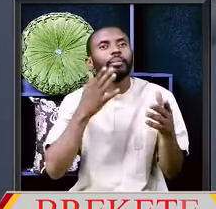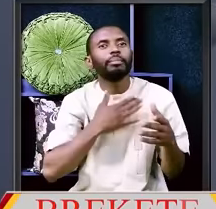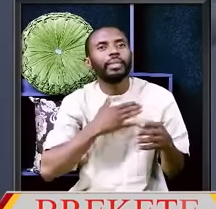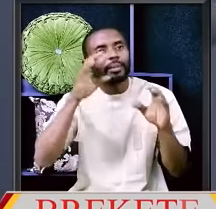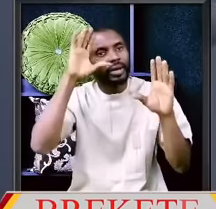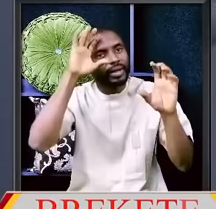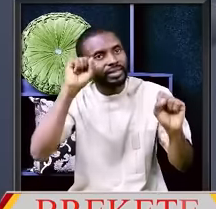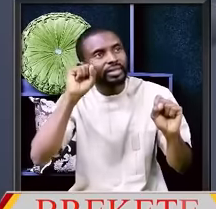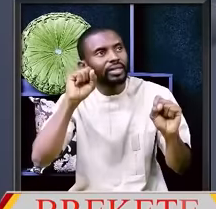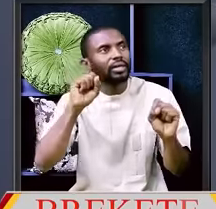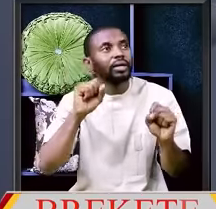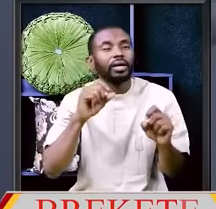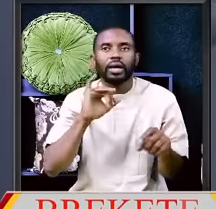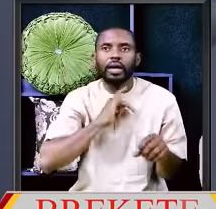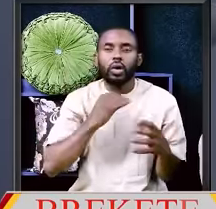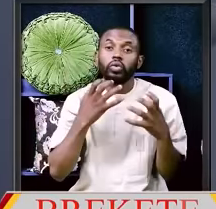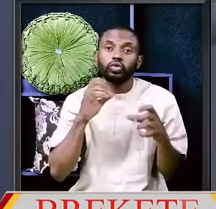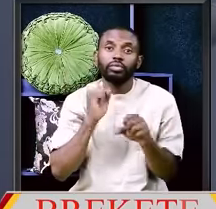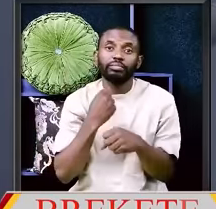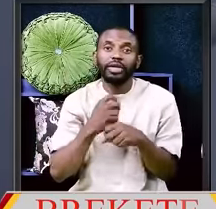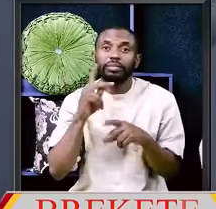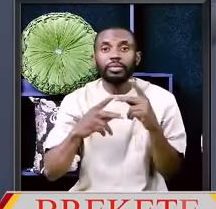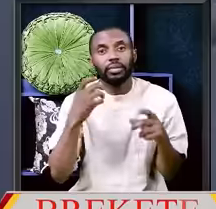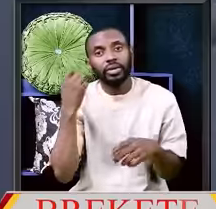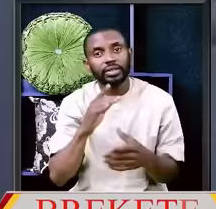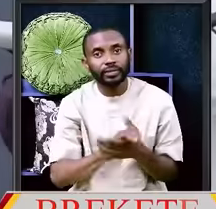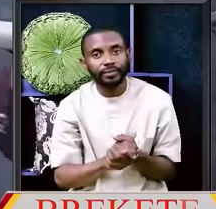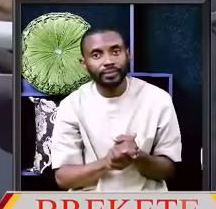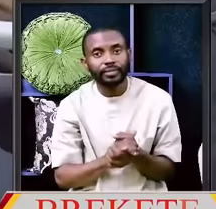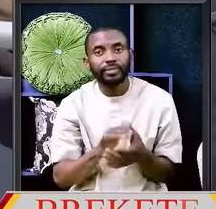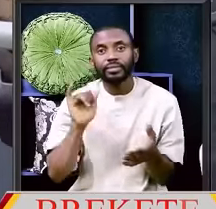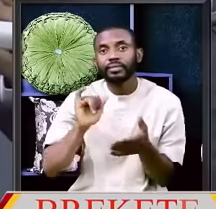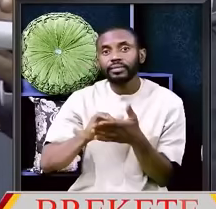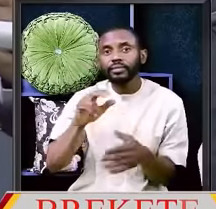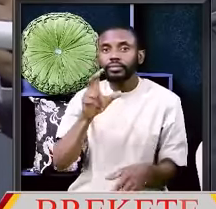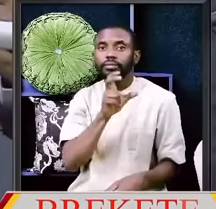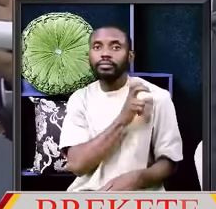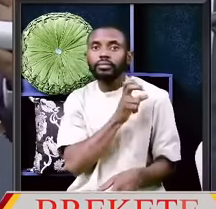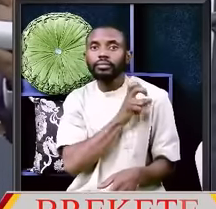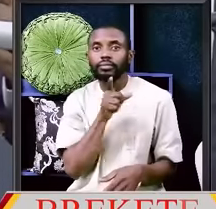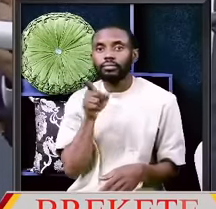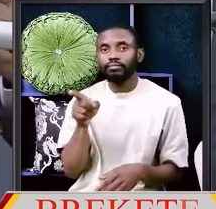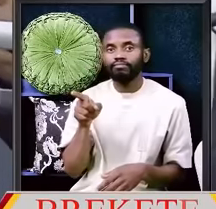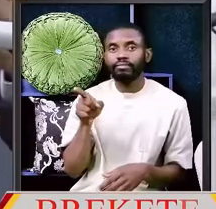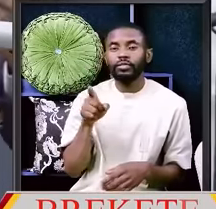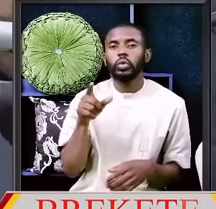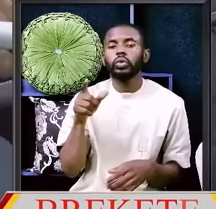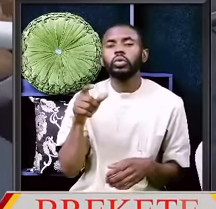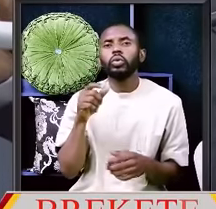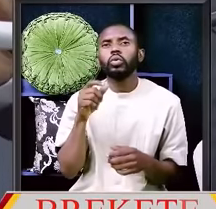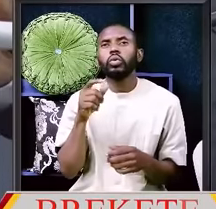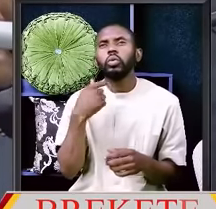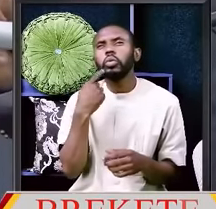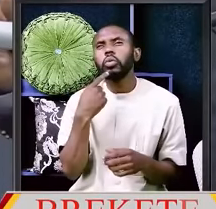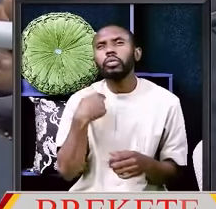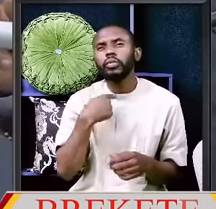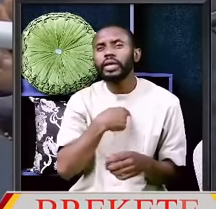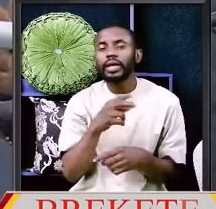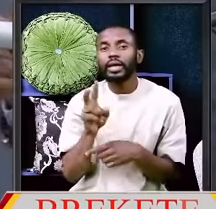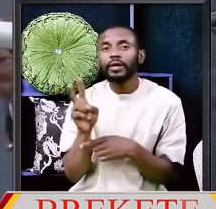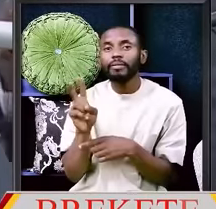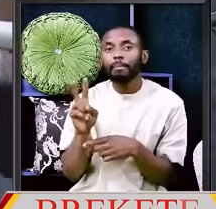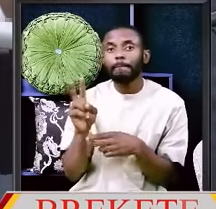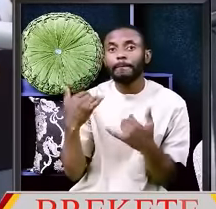Wait, make people understand. That policeman, where we play in video